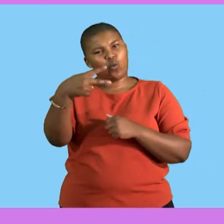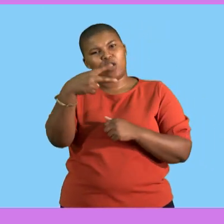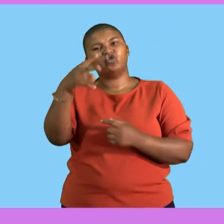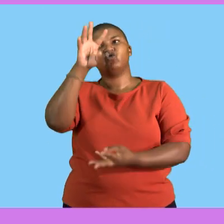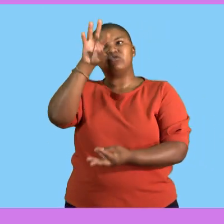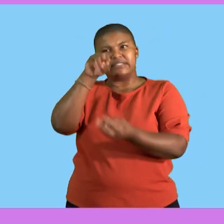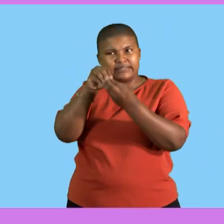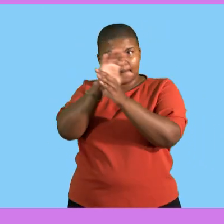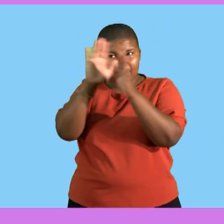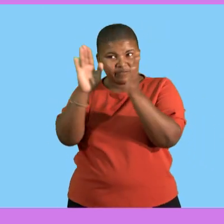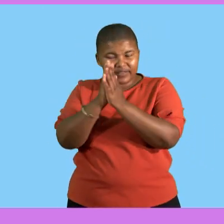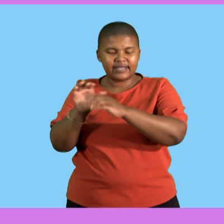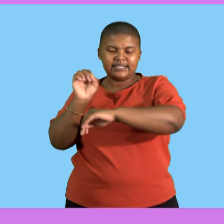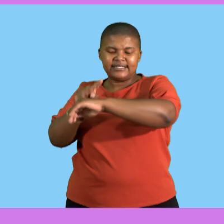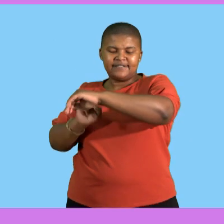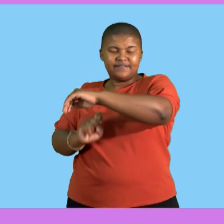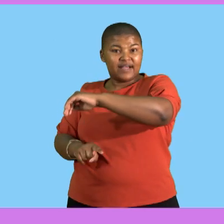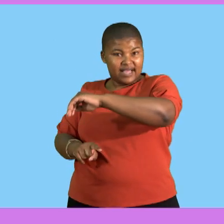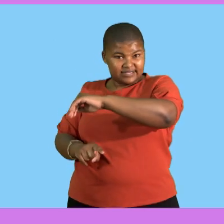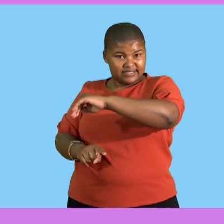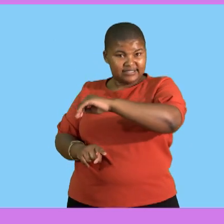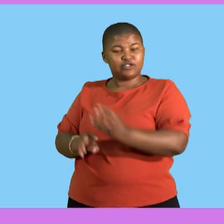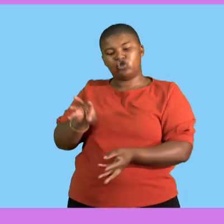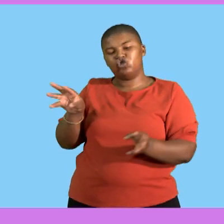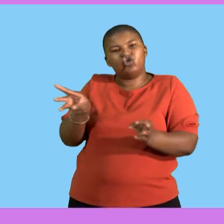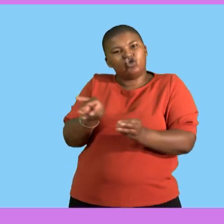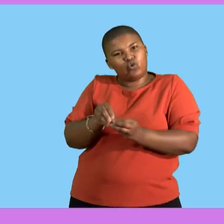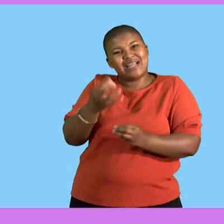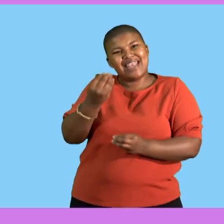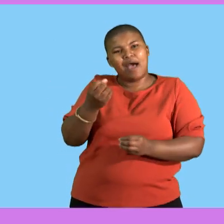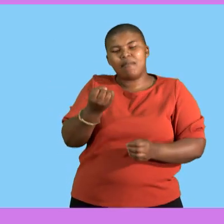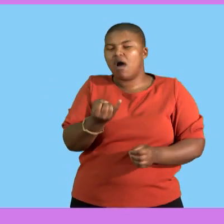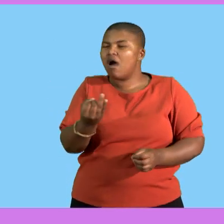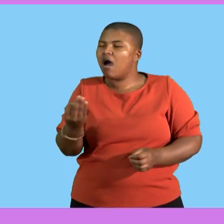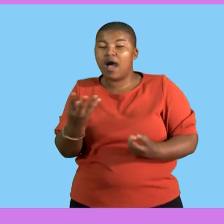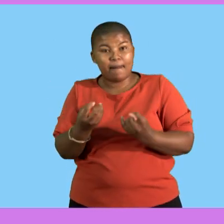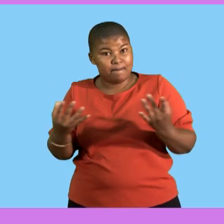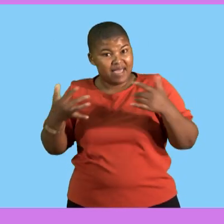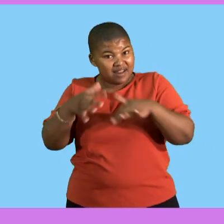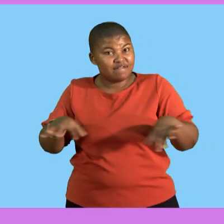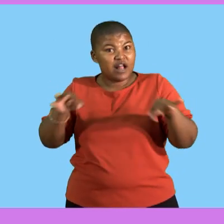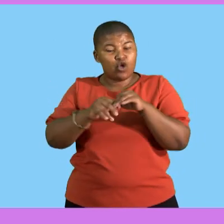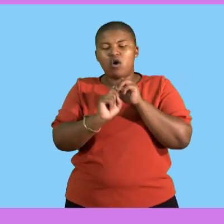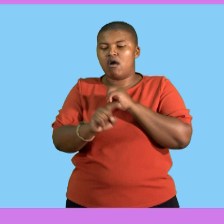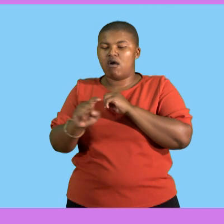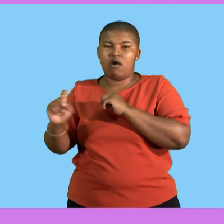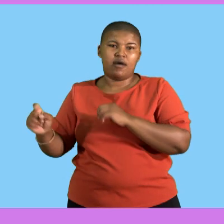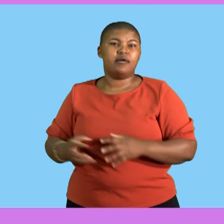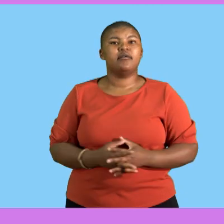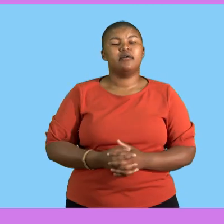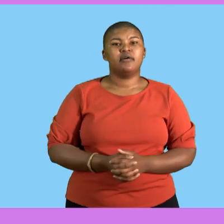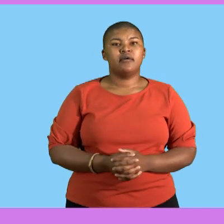all values divided by the total number of values. So, it's